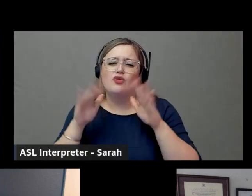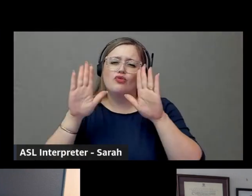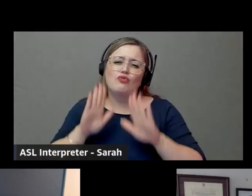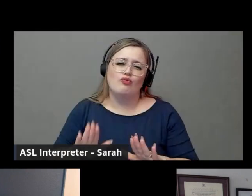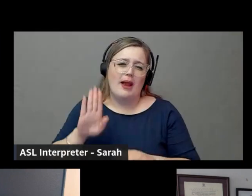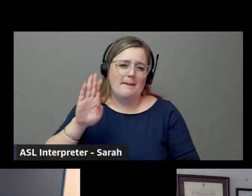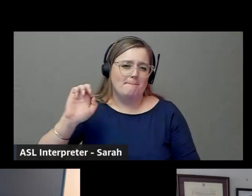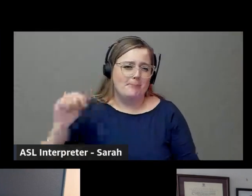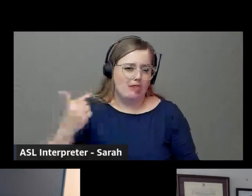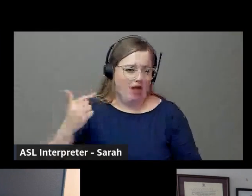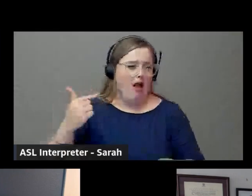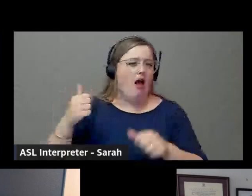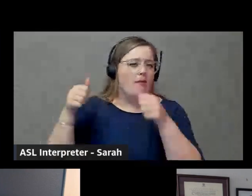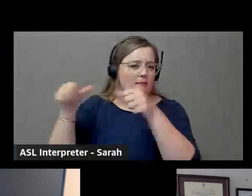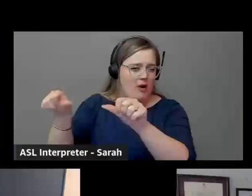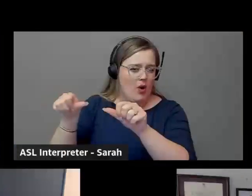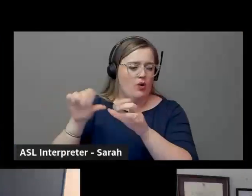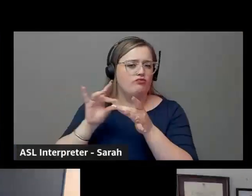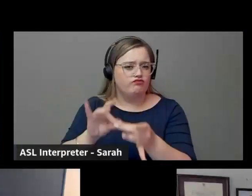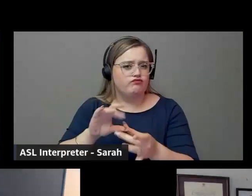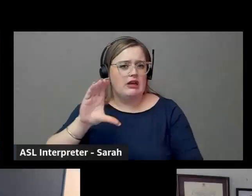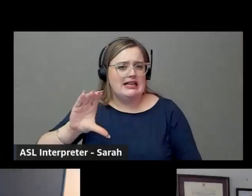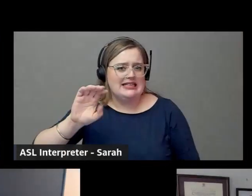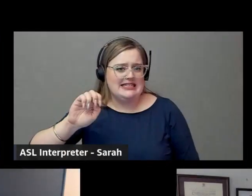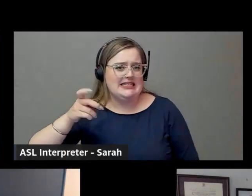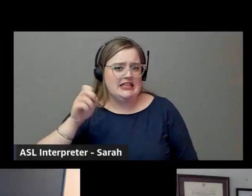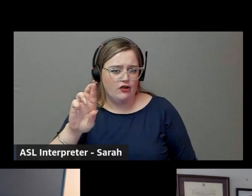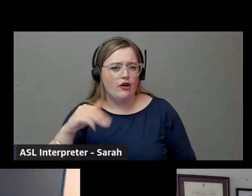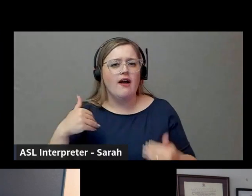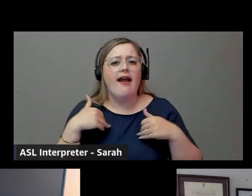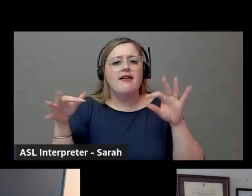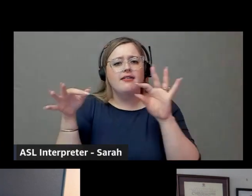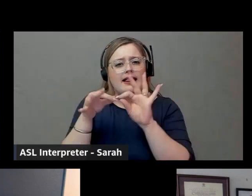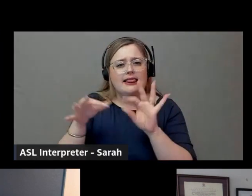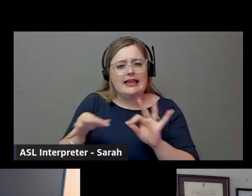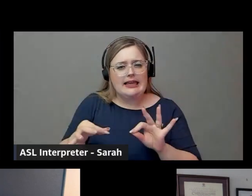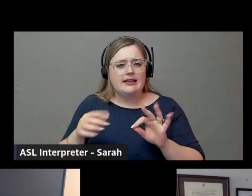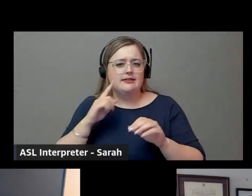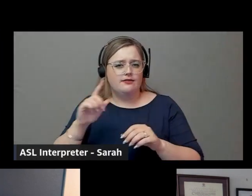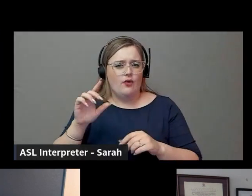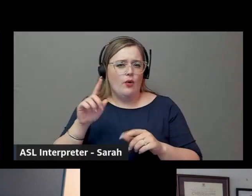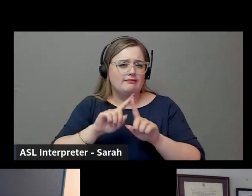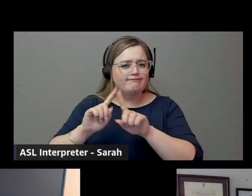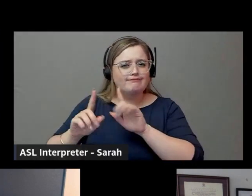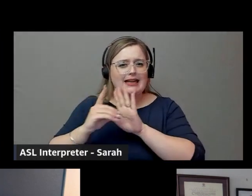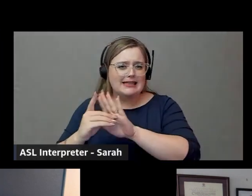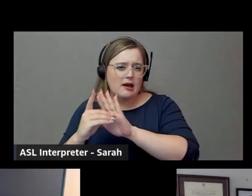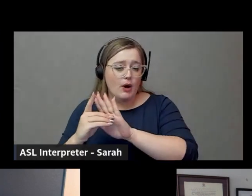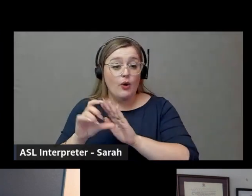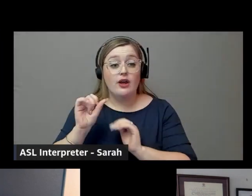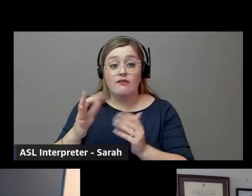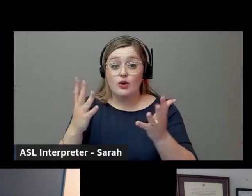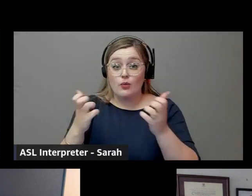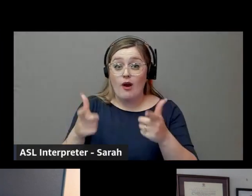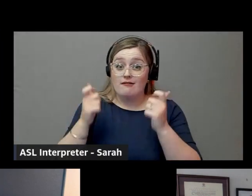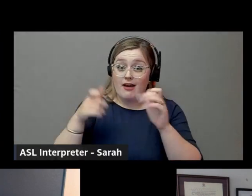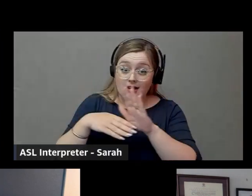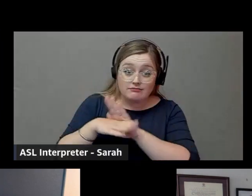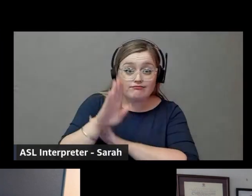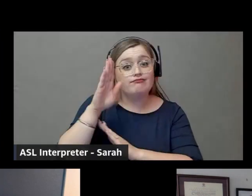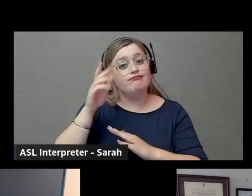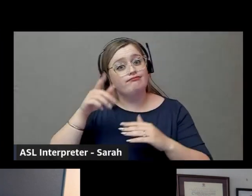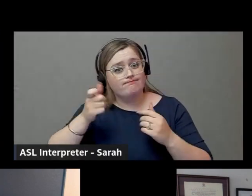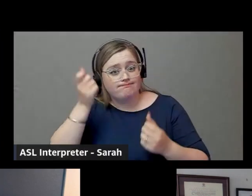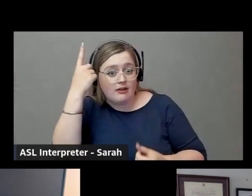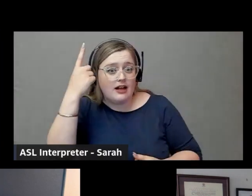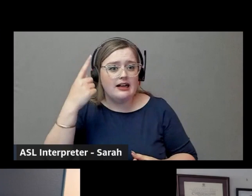up about Cedar with links to demos. And if you want a fast on ramp to understanding and